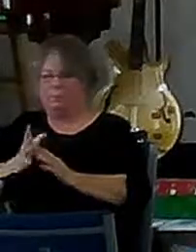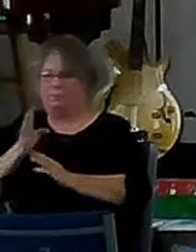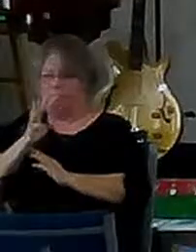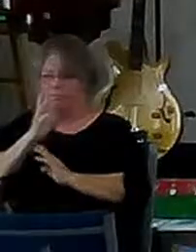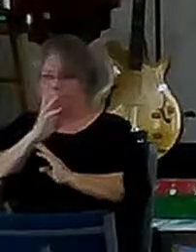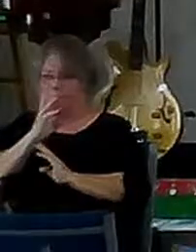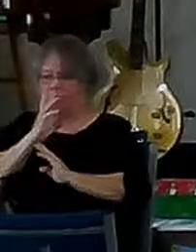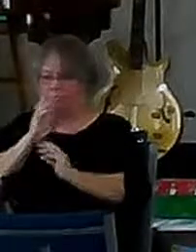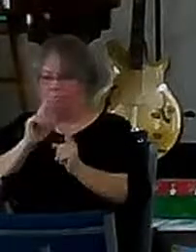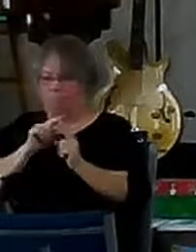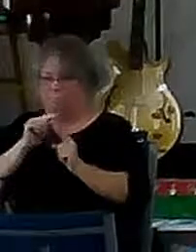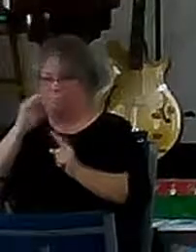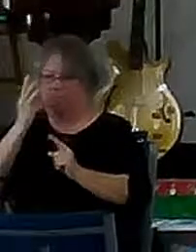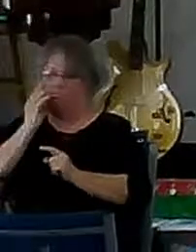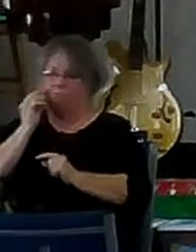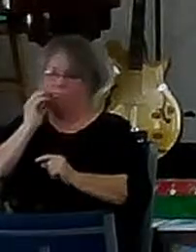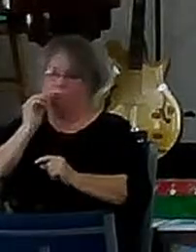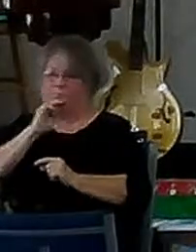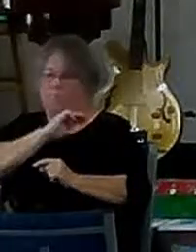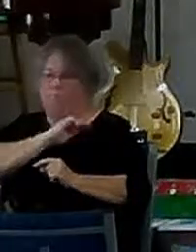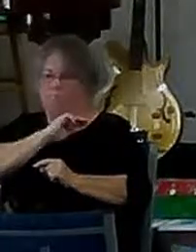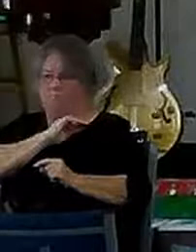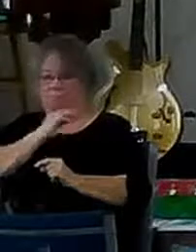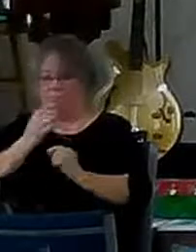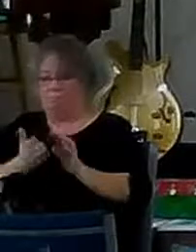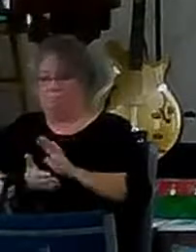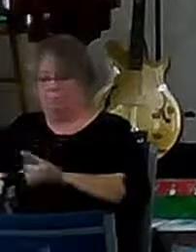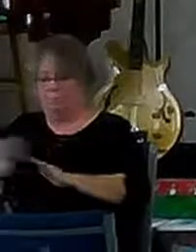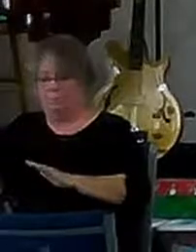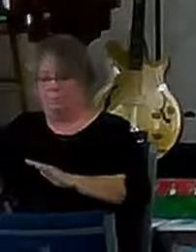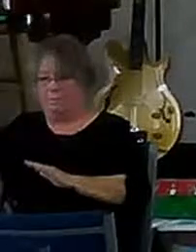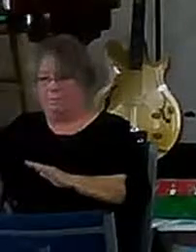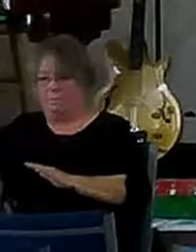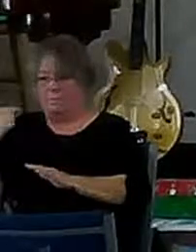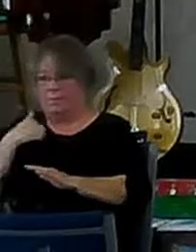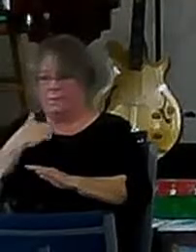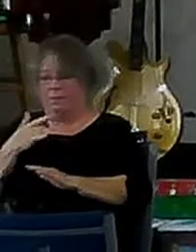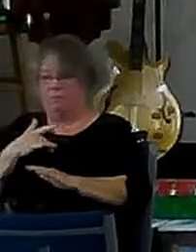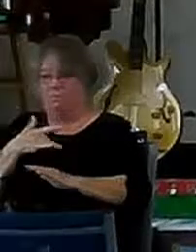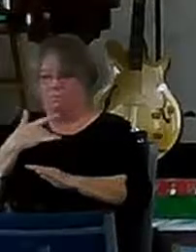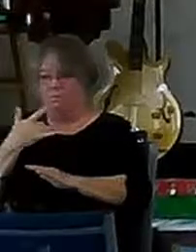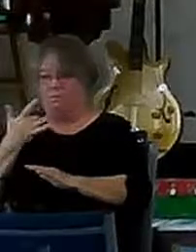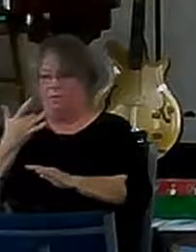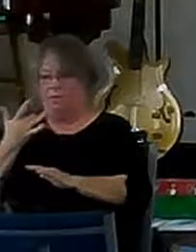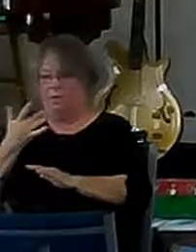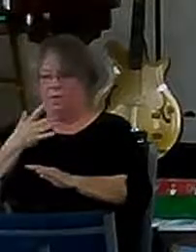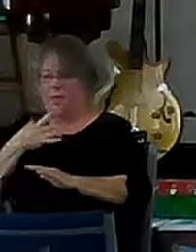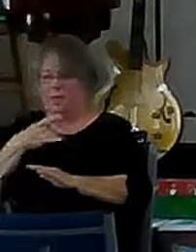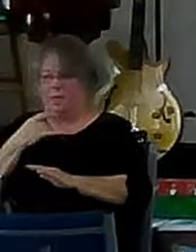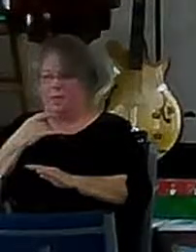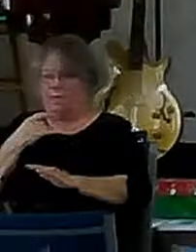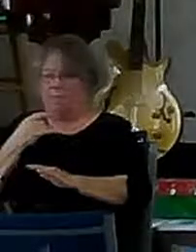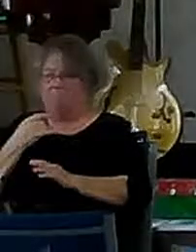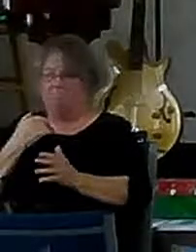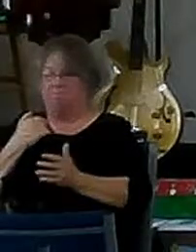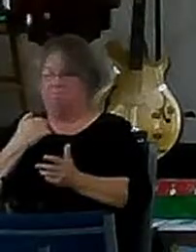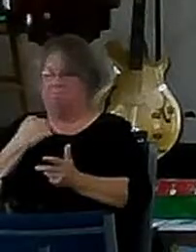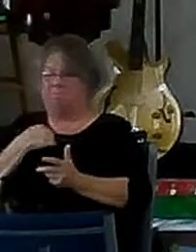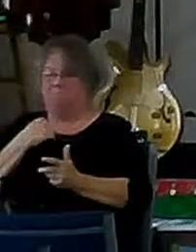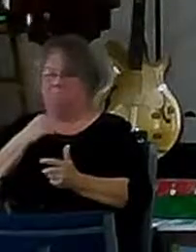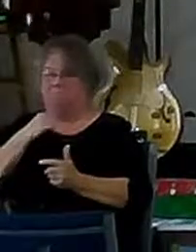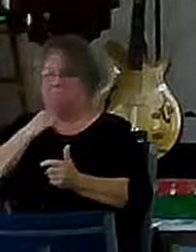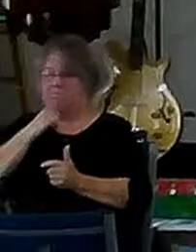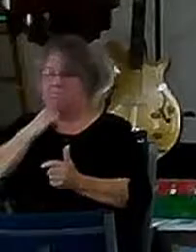them, they left, and I felt as if I'd made little impact upon